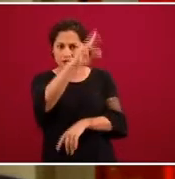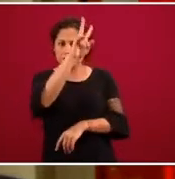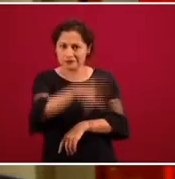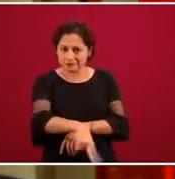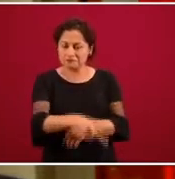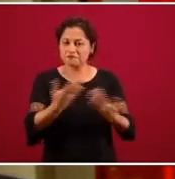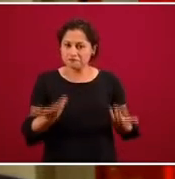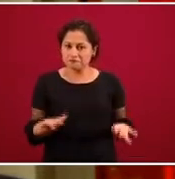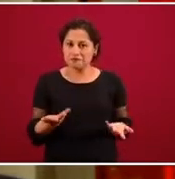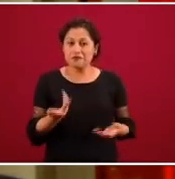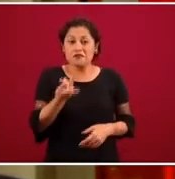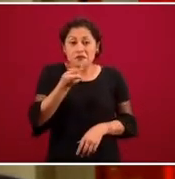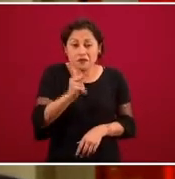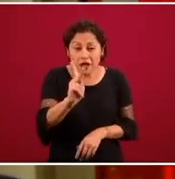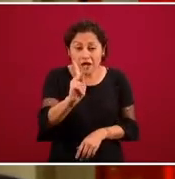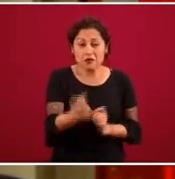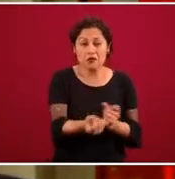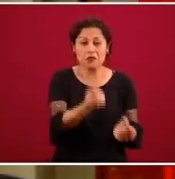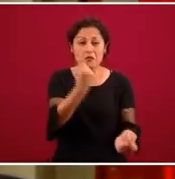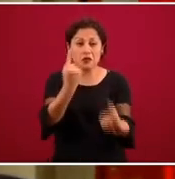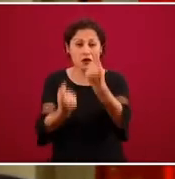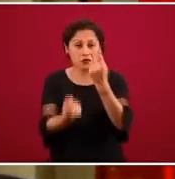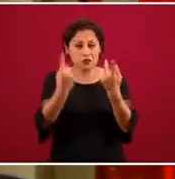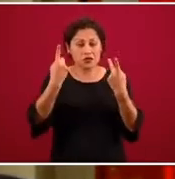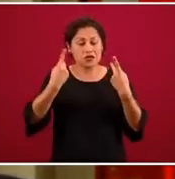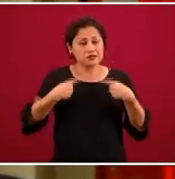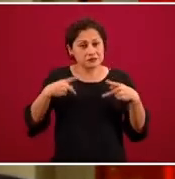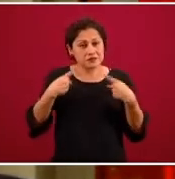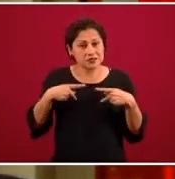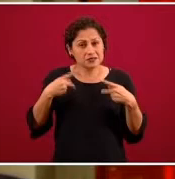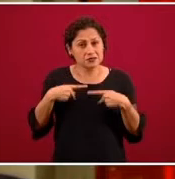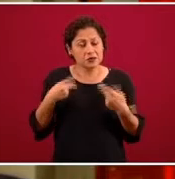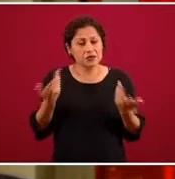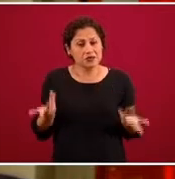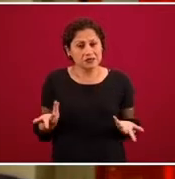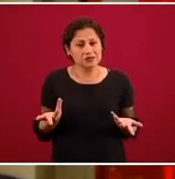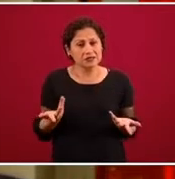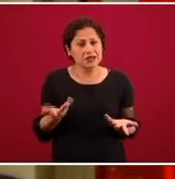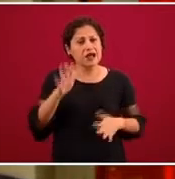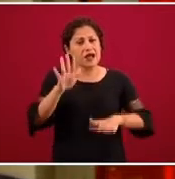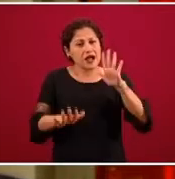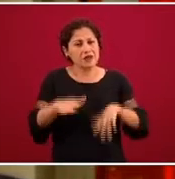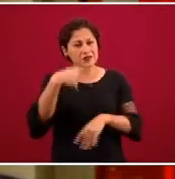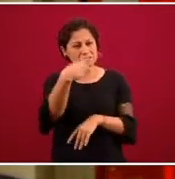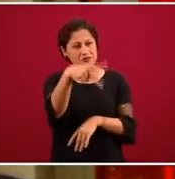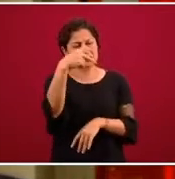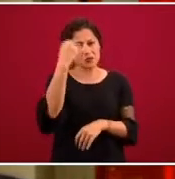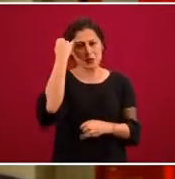you. And also to those people who have